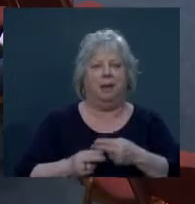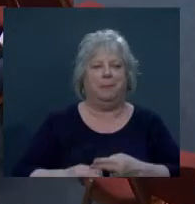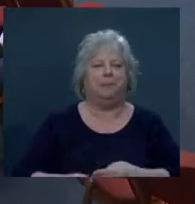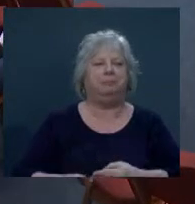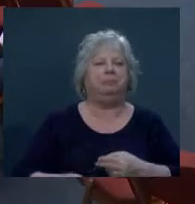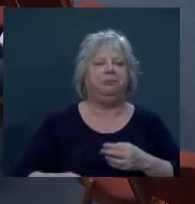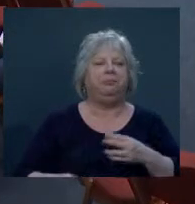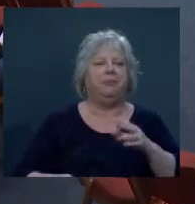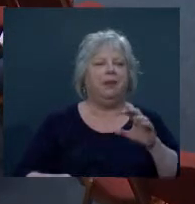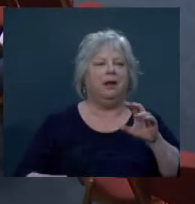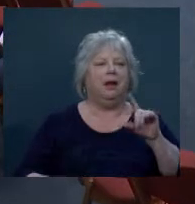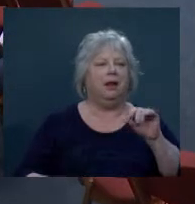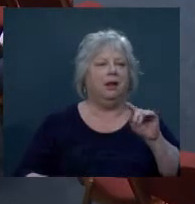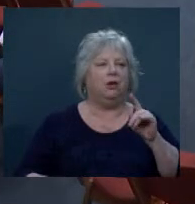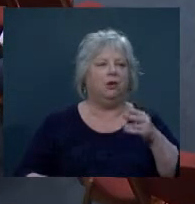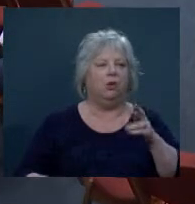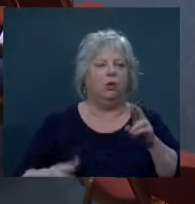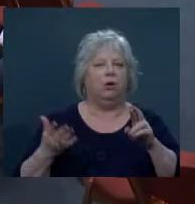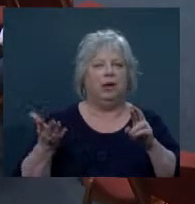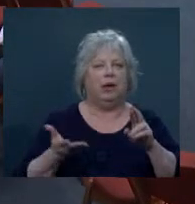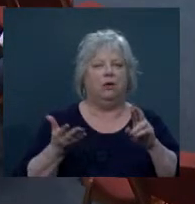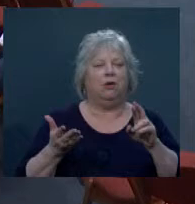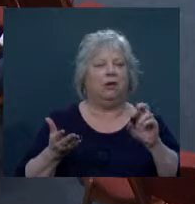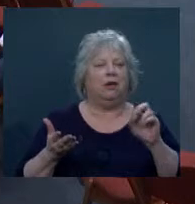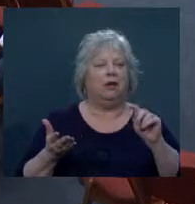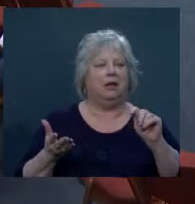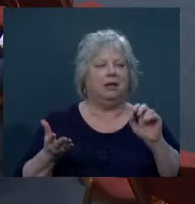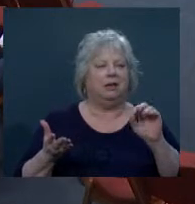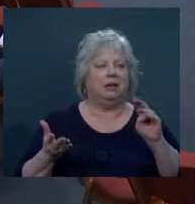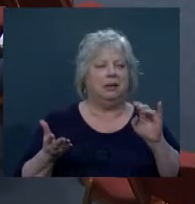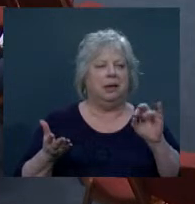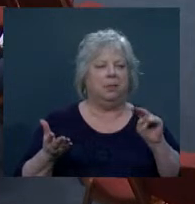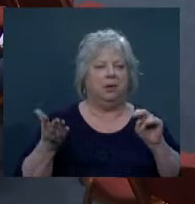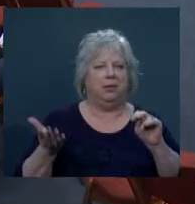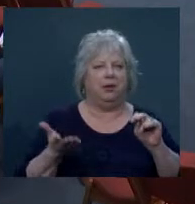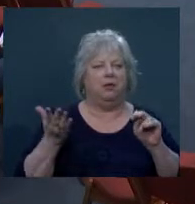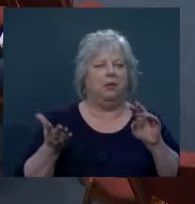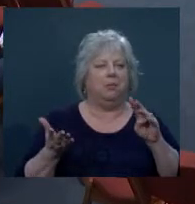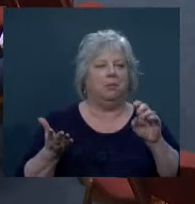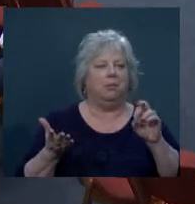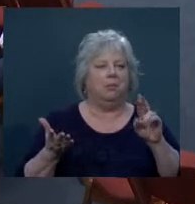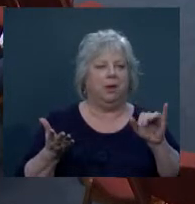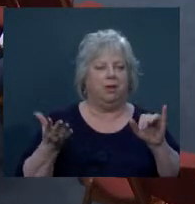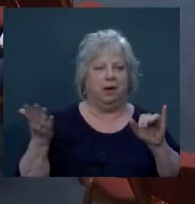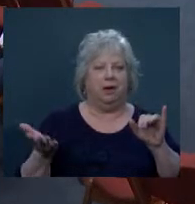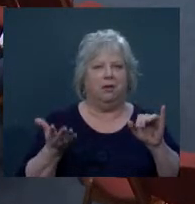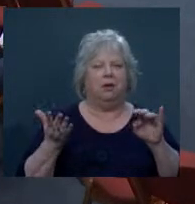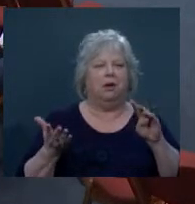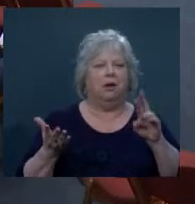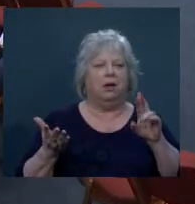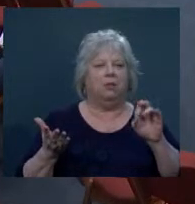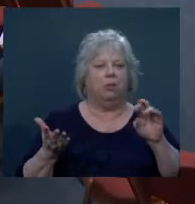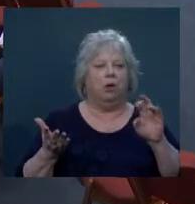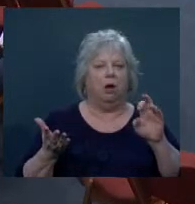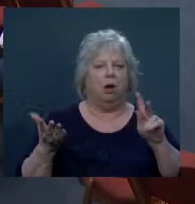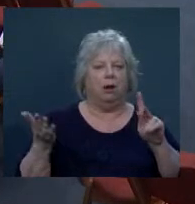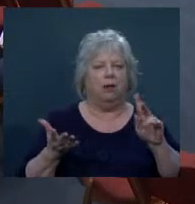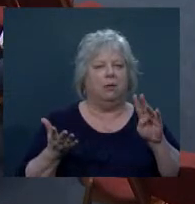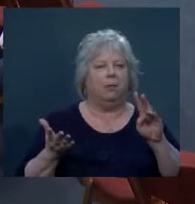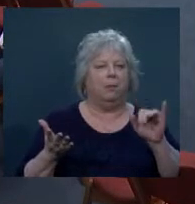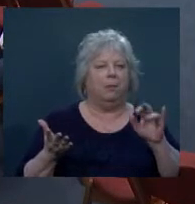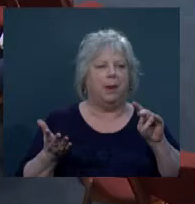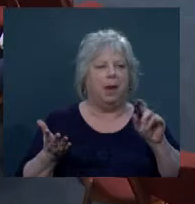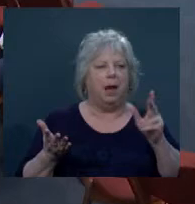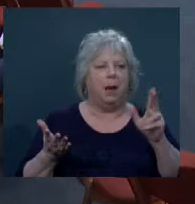please. Chairman Latour. Here. Vice Chair Stebbins. Here. Commissioner Berry. Here. Commissioner Brock. Here. Commissioner Bynum.